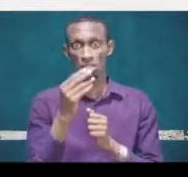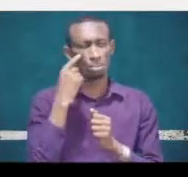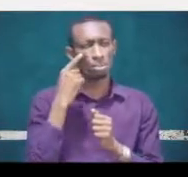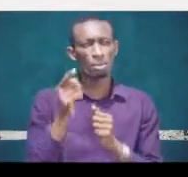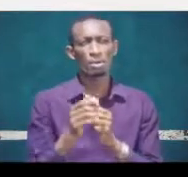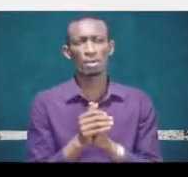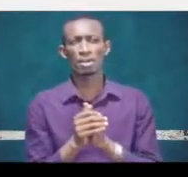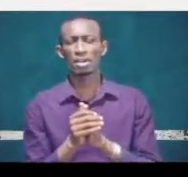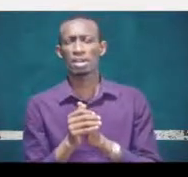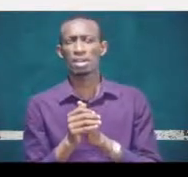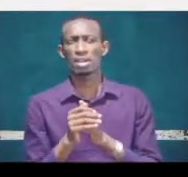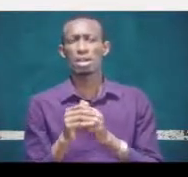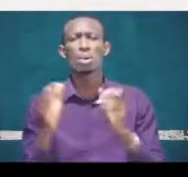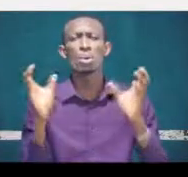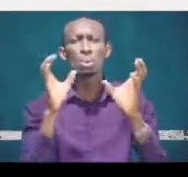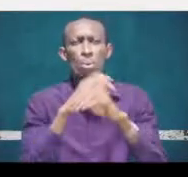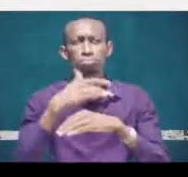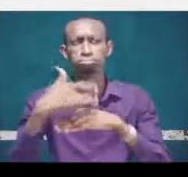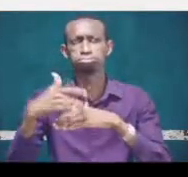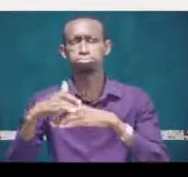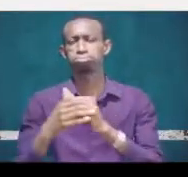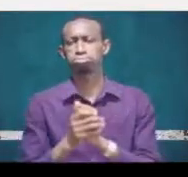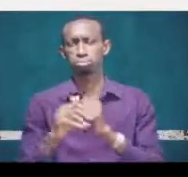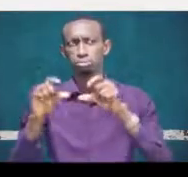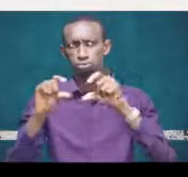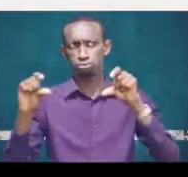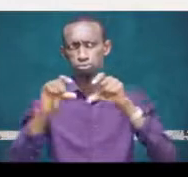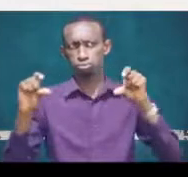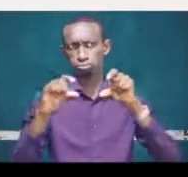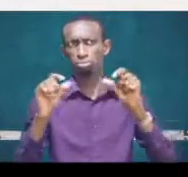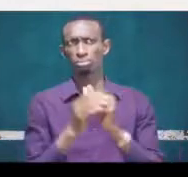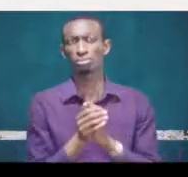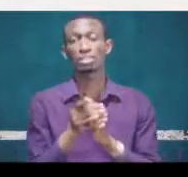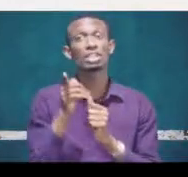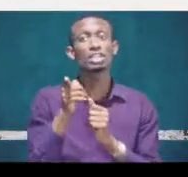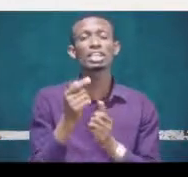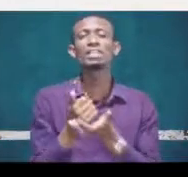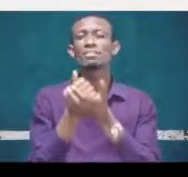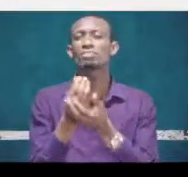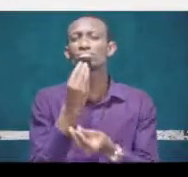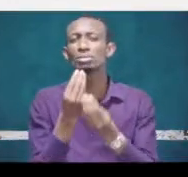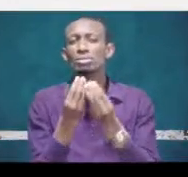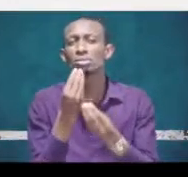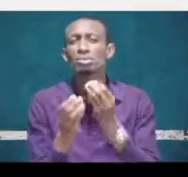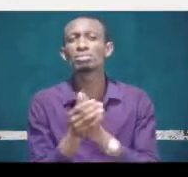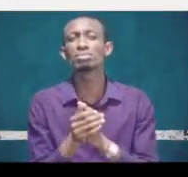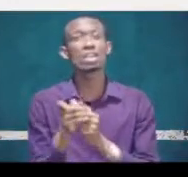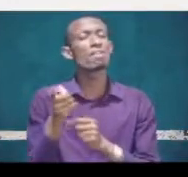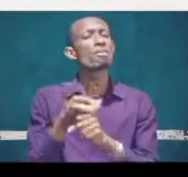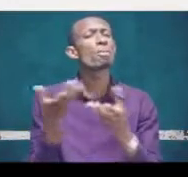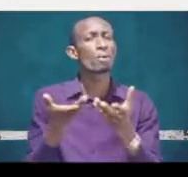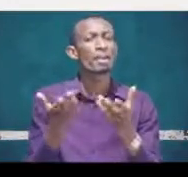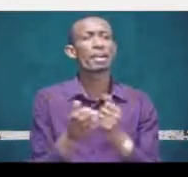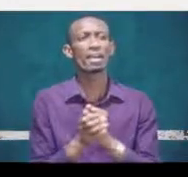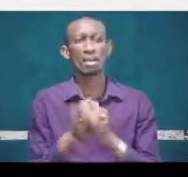from underlying connective tissue by the process of diffusion. Other unique characteristics of